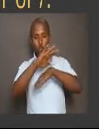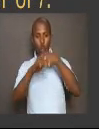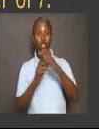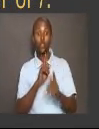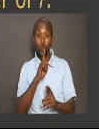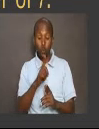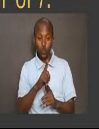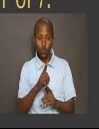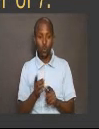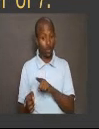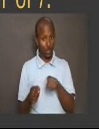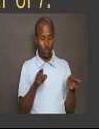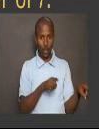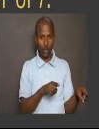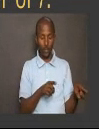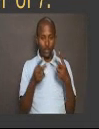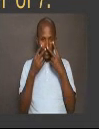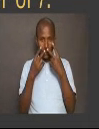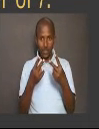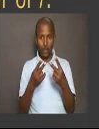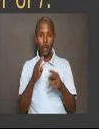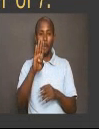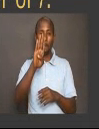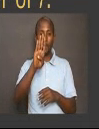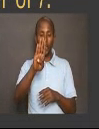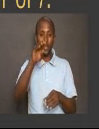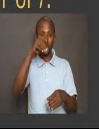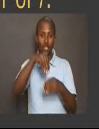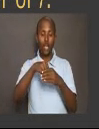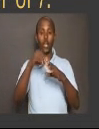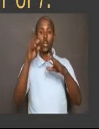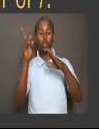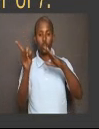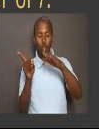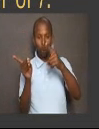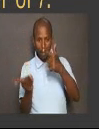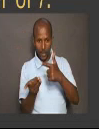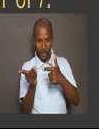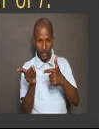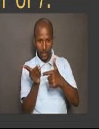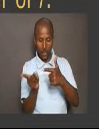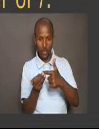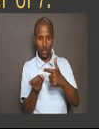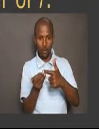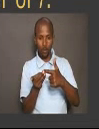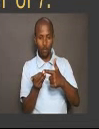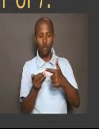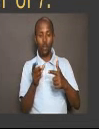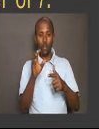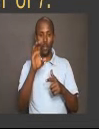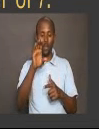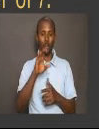well. Let C be in the domain of f. Then if